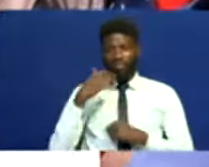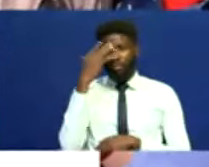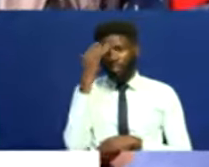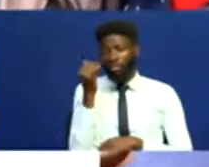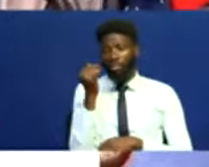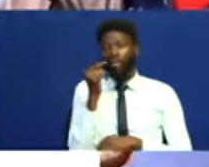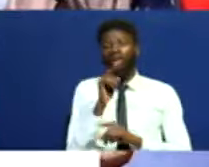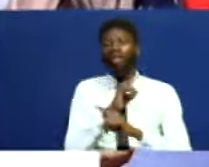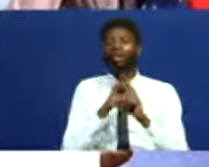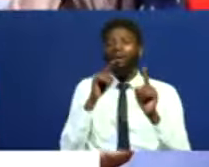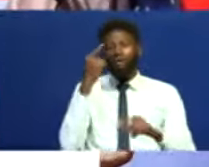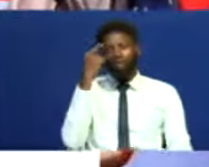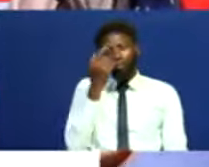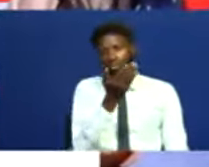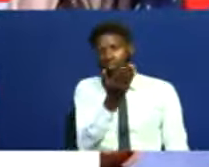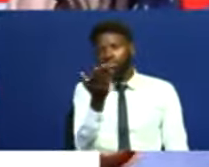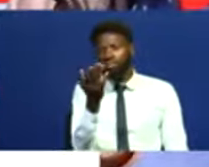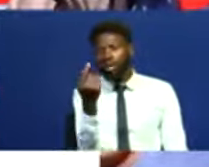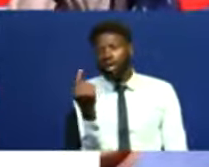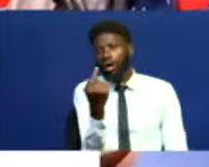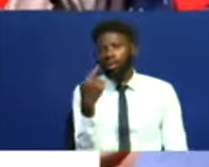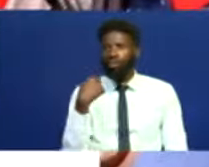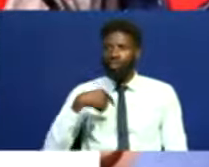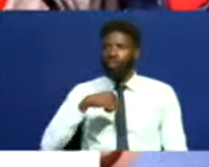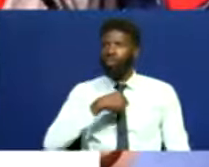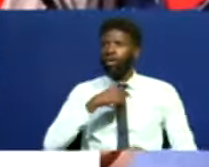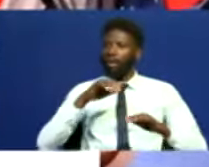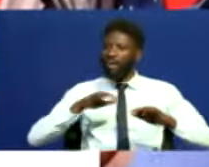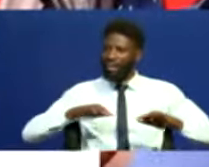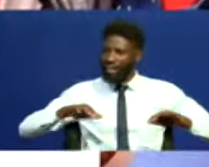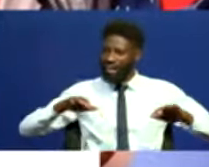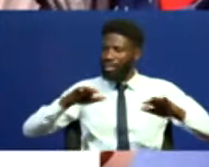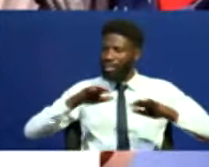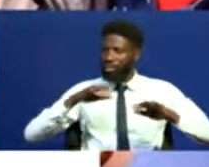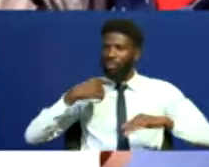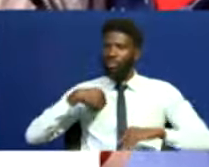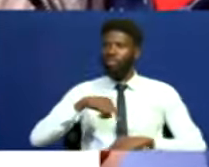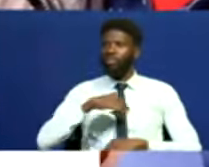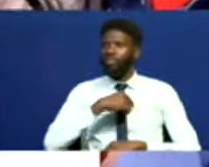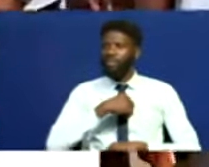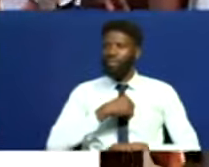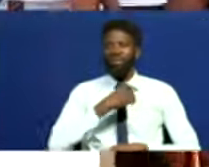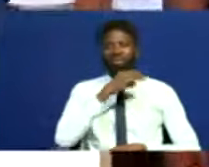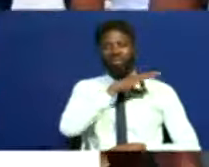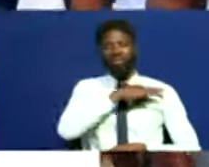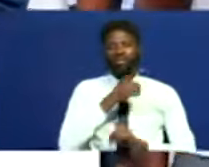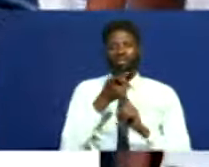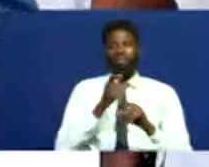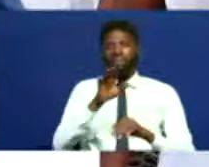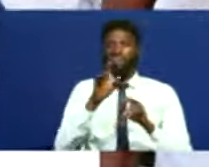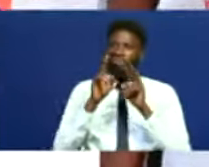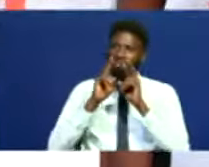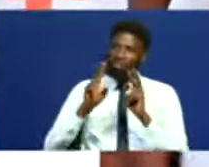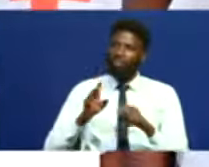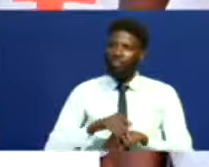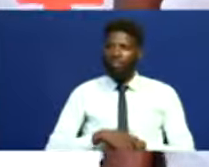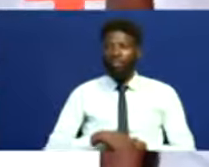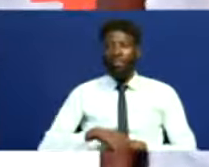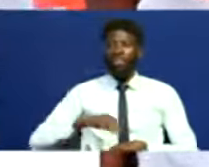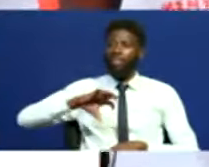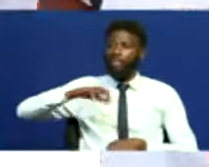for you guys. This is it to happen. We are cherishing, we are benefiting from that. County Deputy